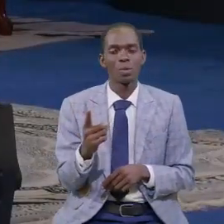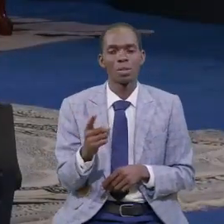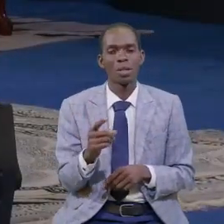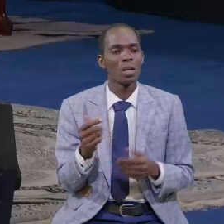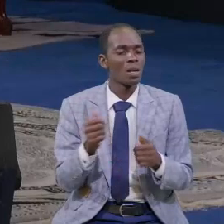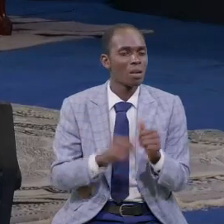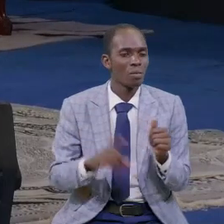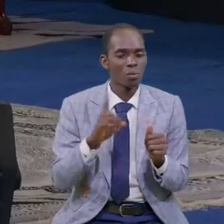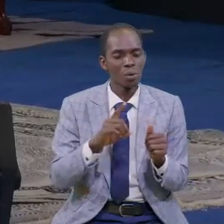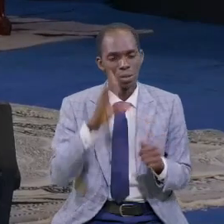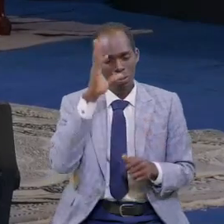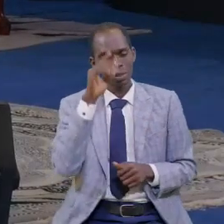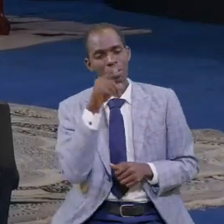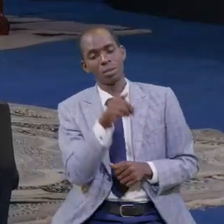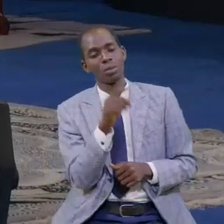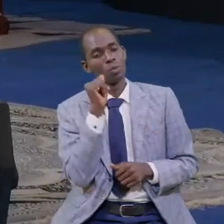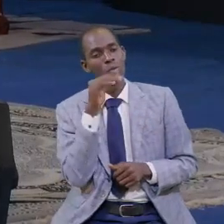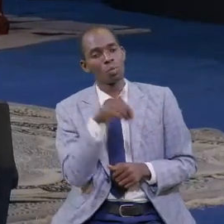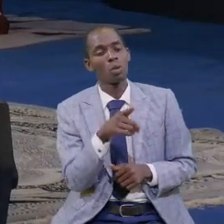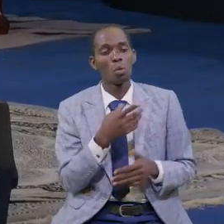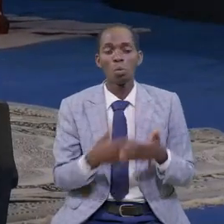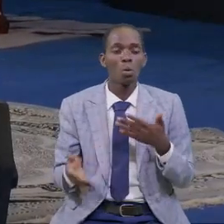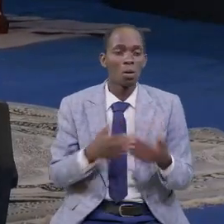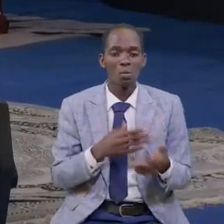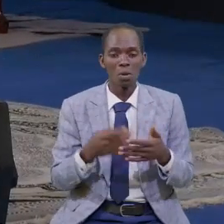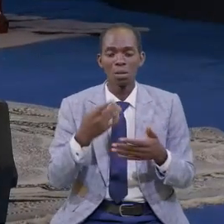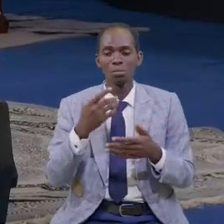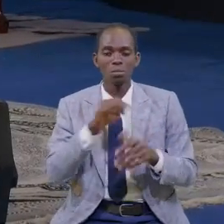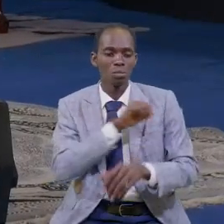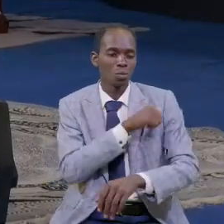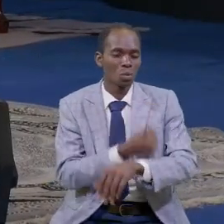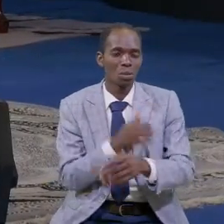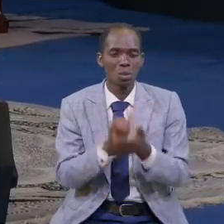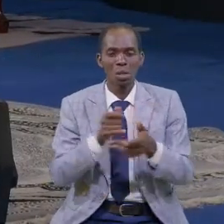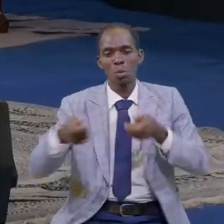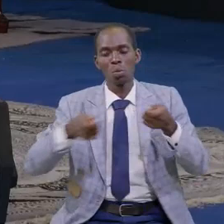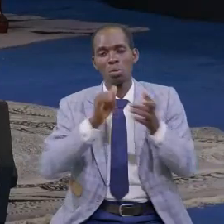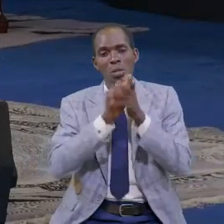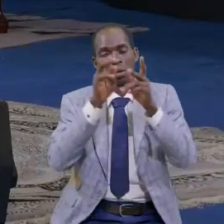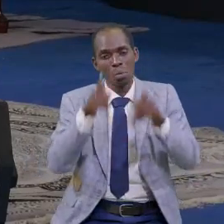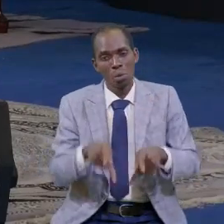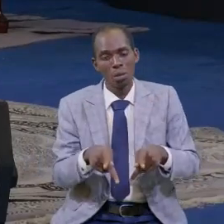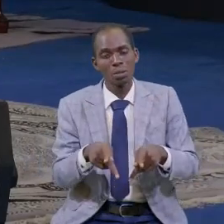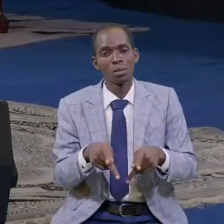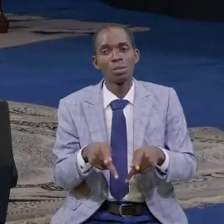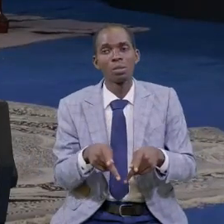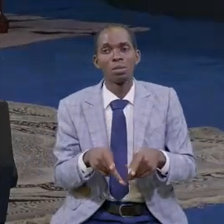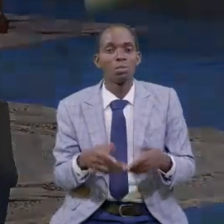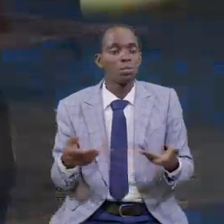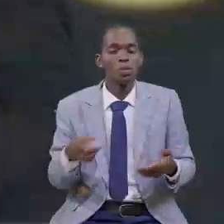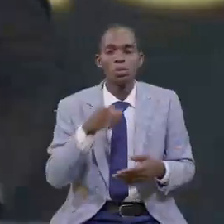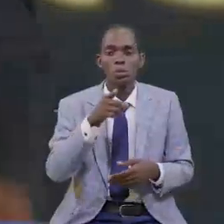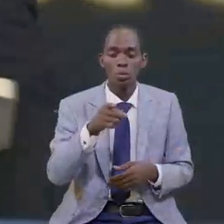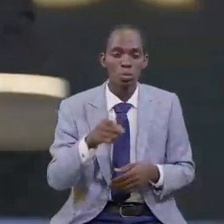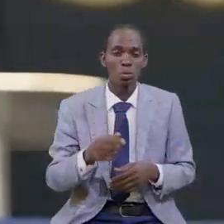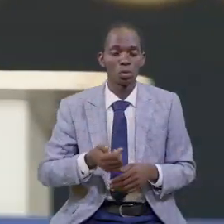whatever control, authority the person may seem to have, you're not going to submit to Christ and submit